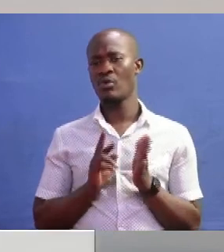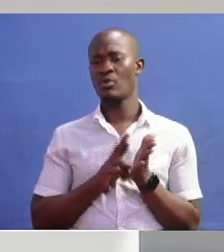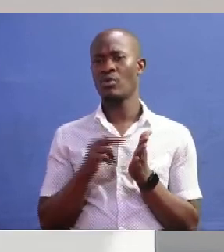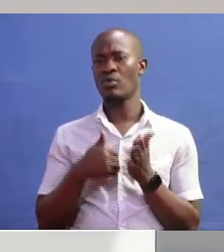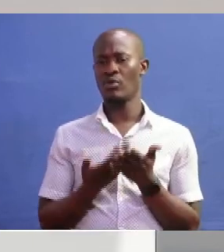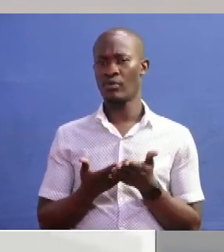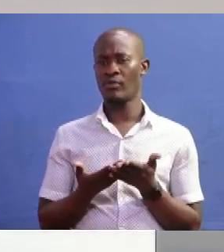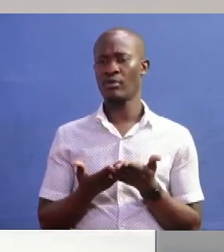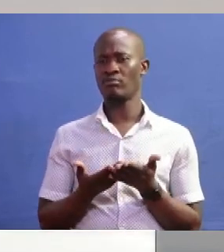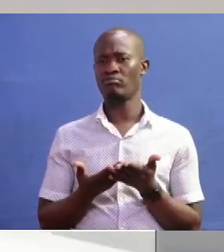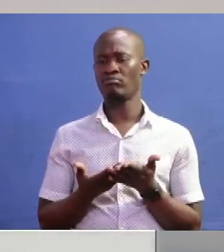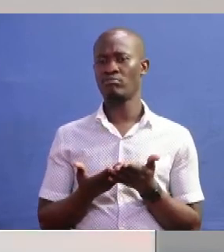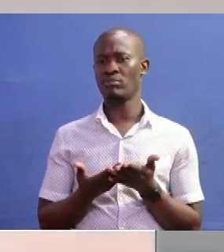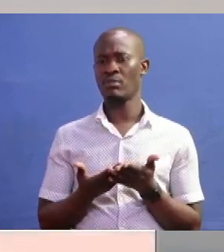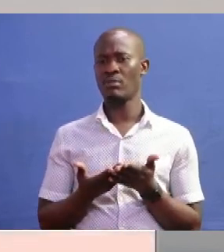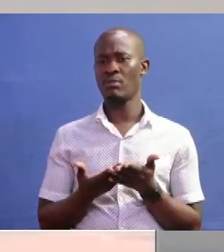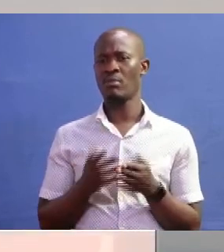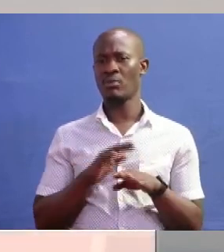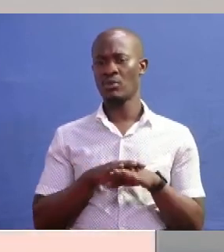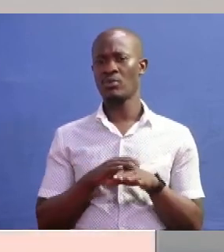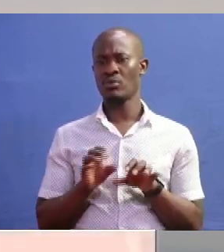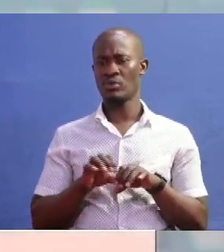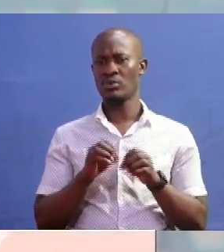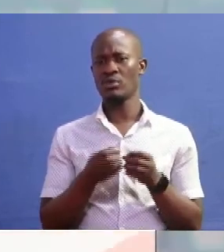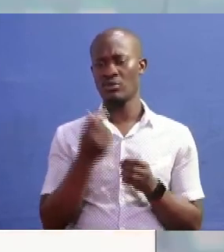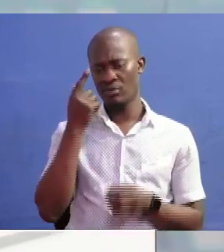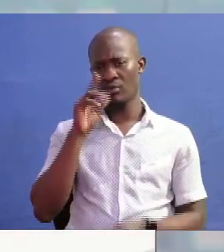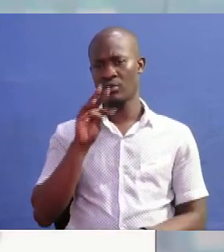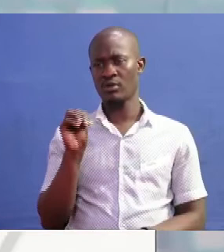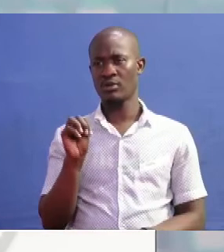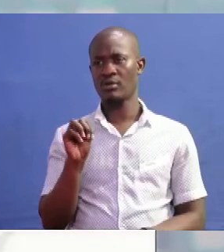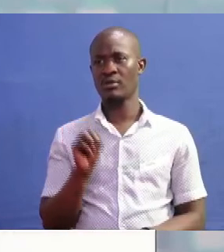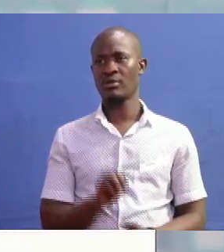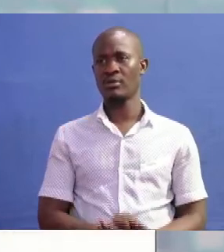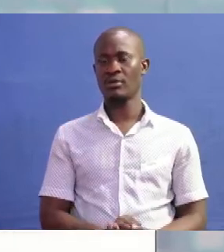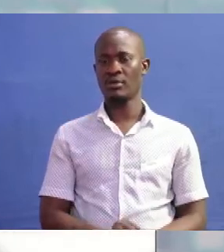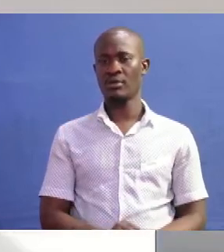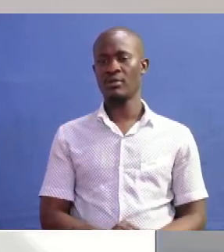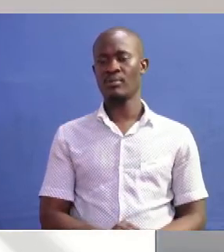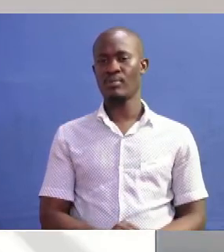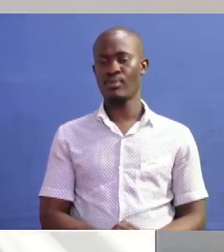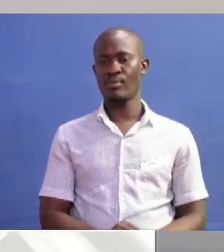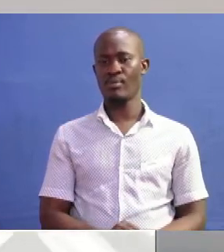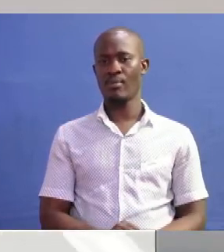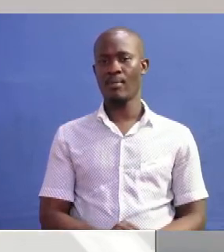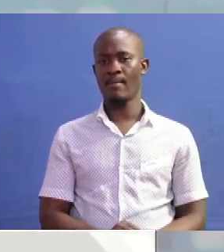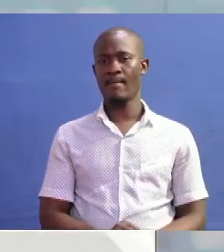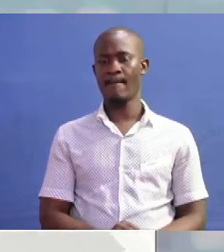legit circles for them?